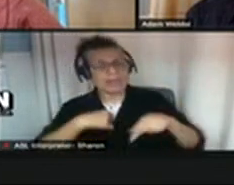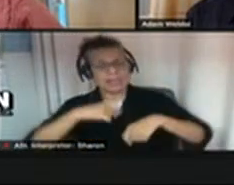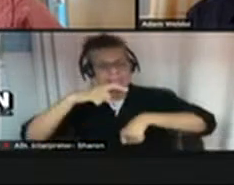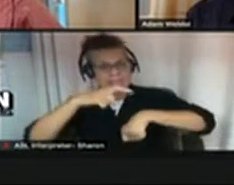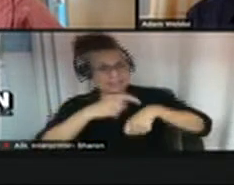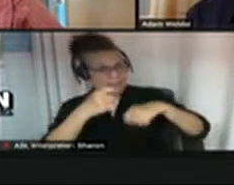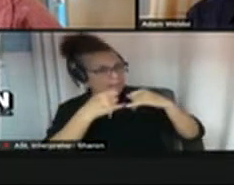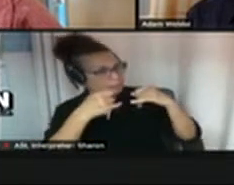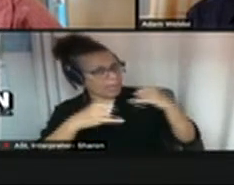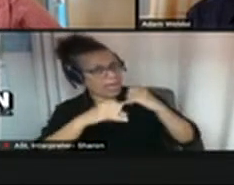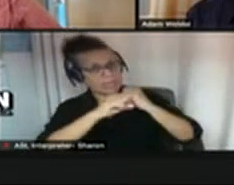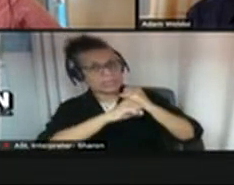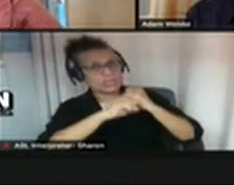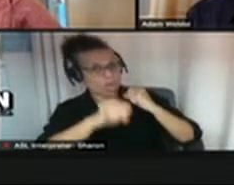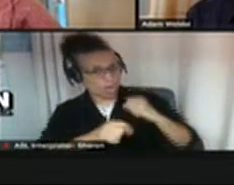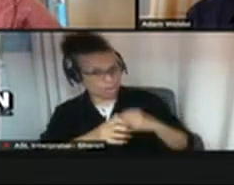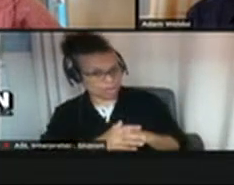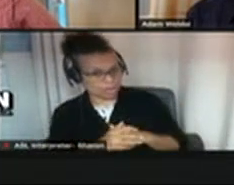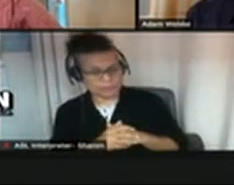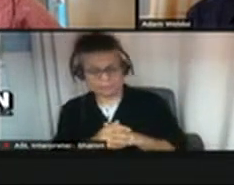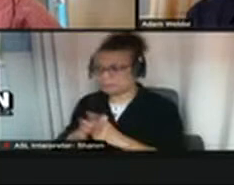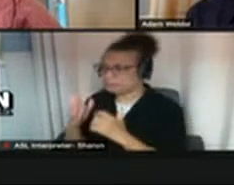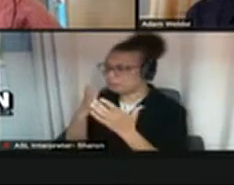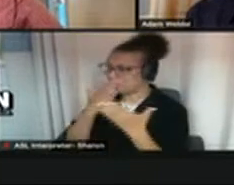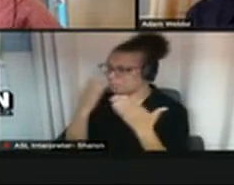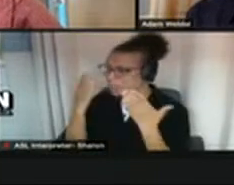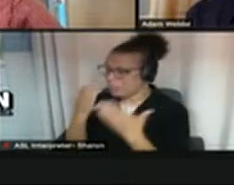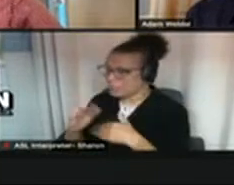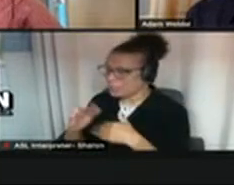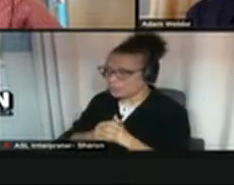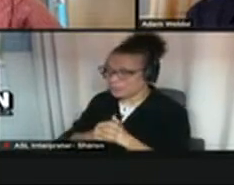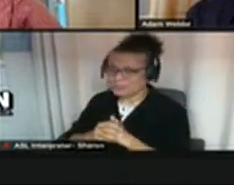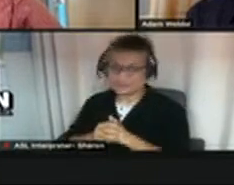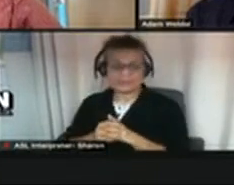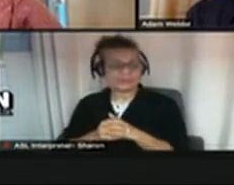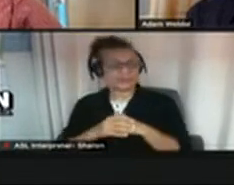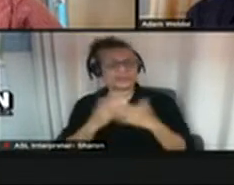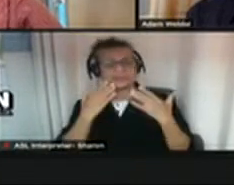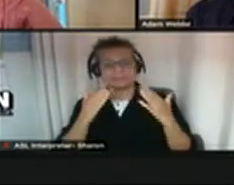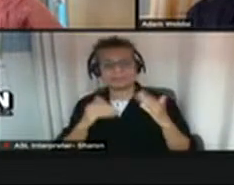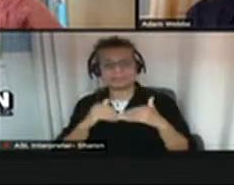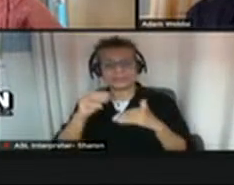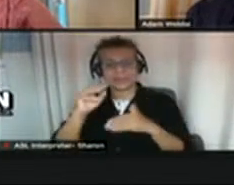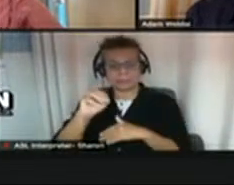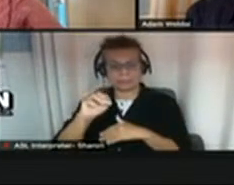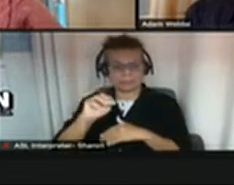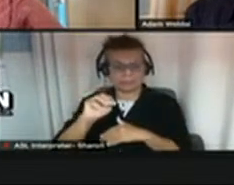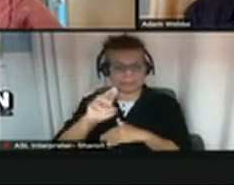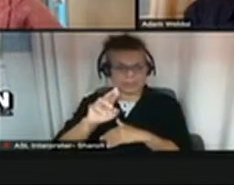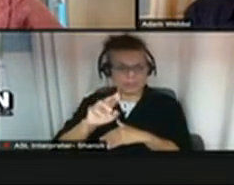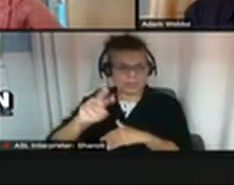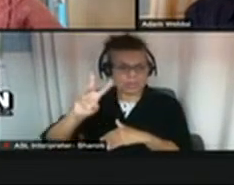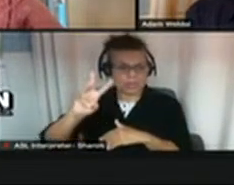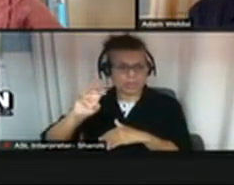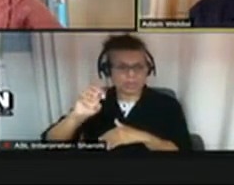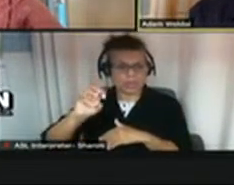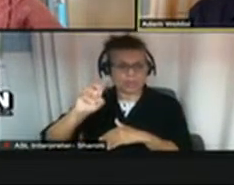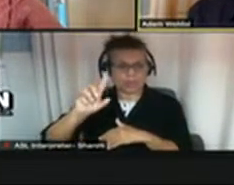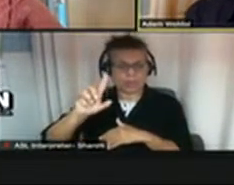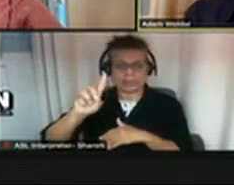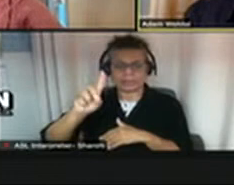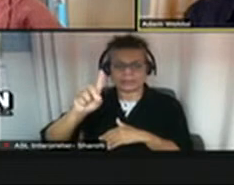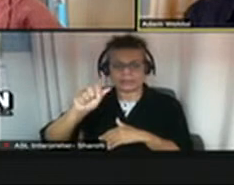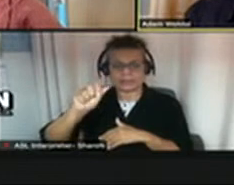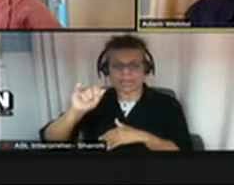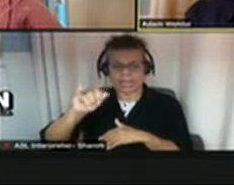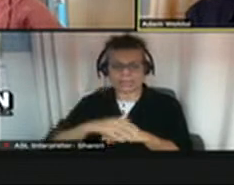timeline. Perfect. Okay. Thank you for that. Thank you. Thank you, Ms. Spatafora. Over to Mr. Weldy. I was just going to make a motion